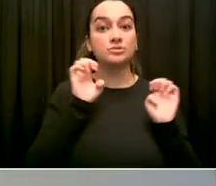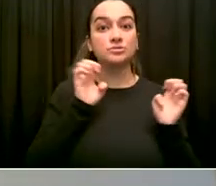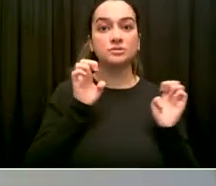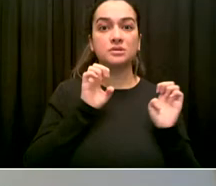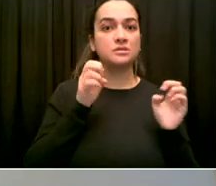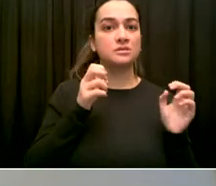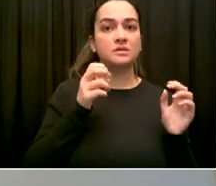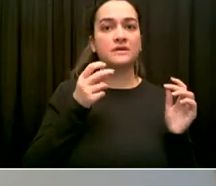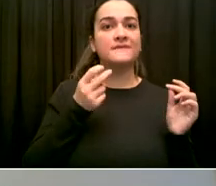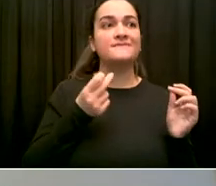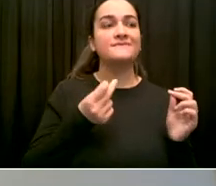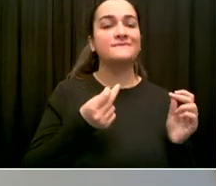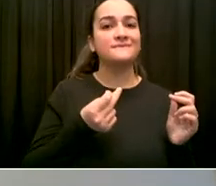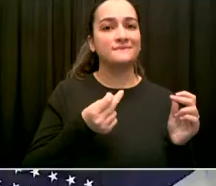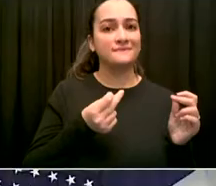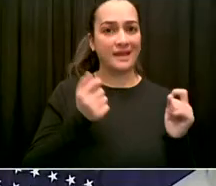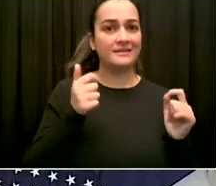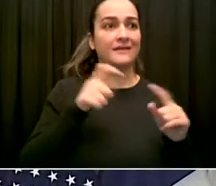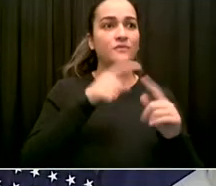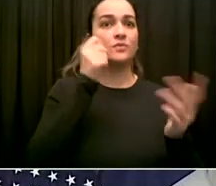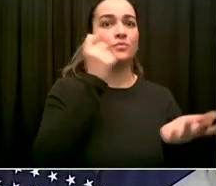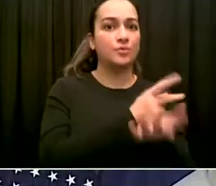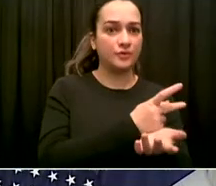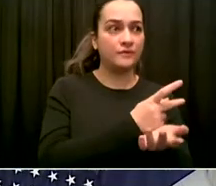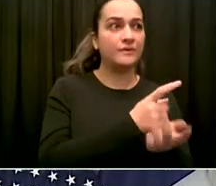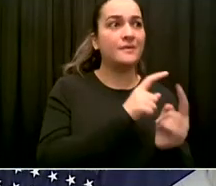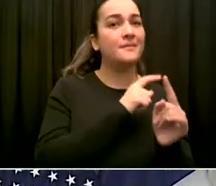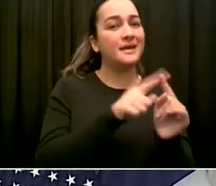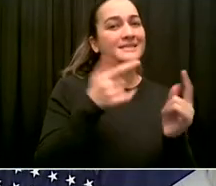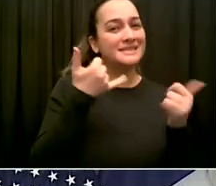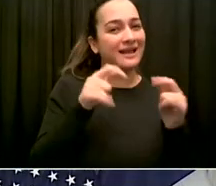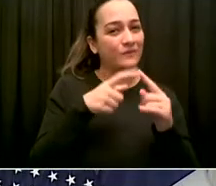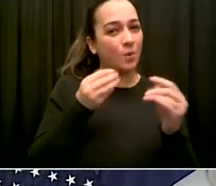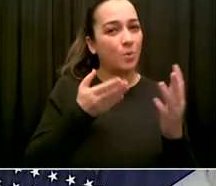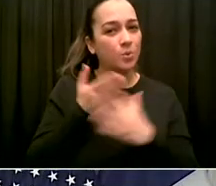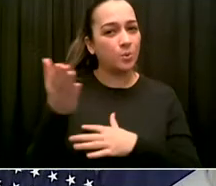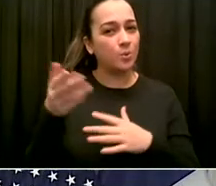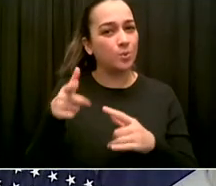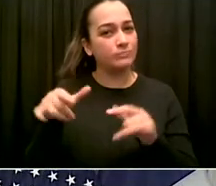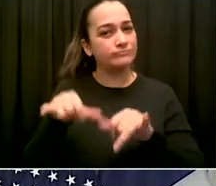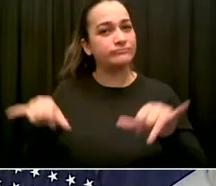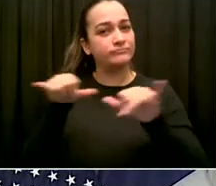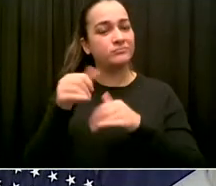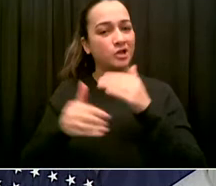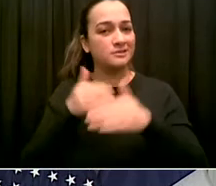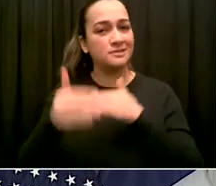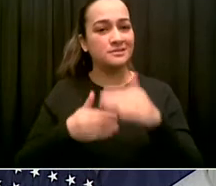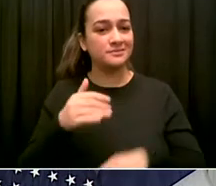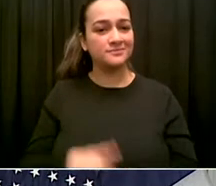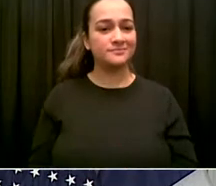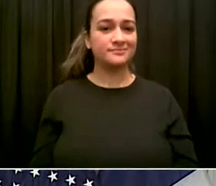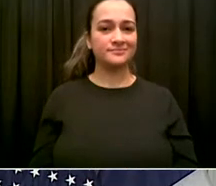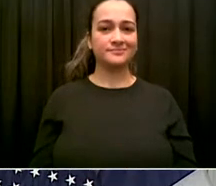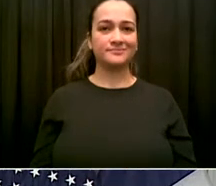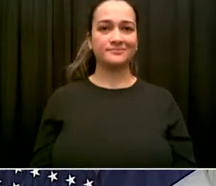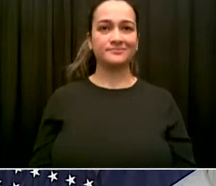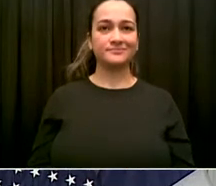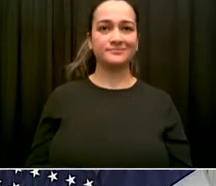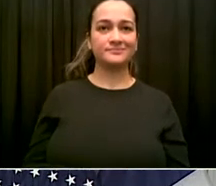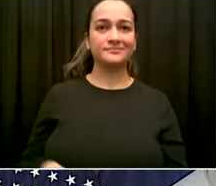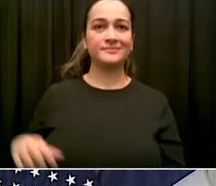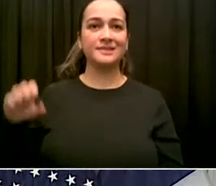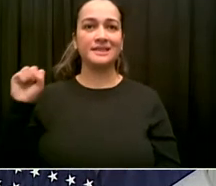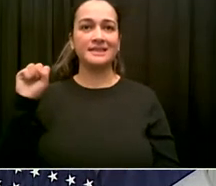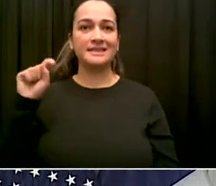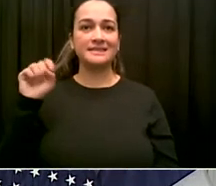ahead. Next is Steve Burns from WCBS 880. Hey, Mr. Mayor. Happy opening